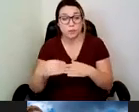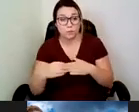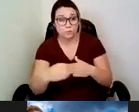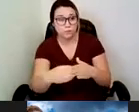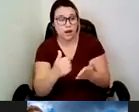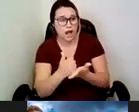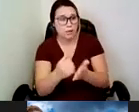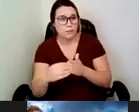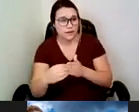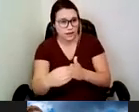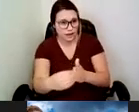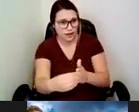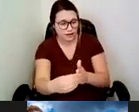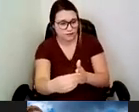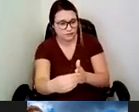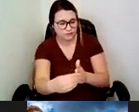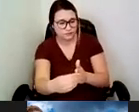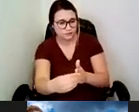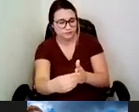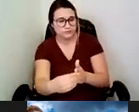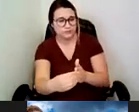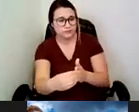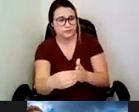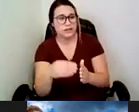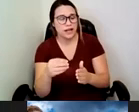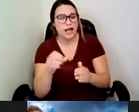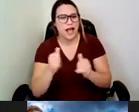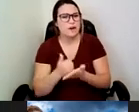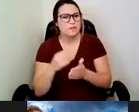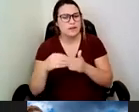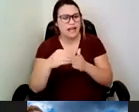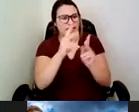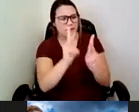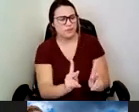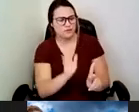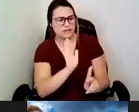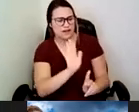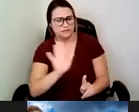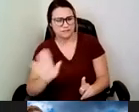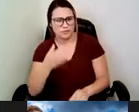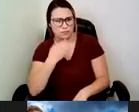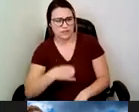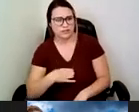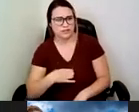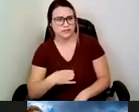letter guiding the healthcare proxy or the surrogate decision maker on your wishes. Next slide.